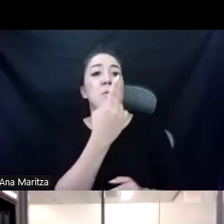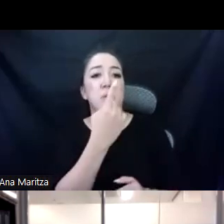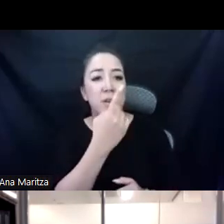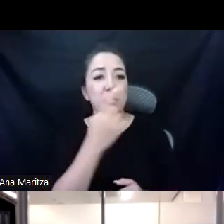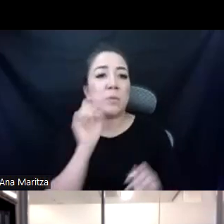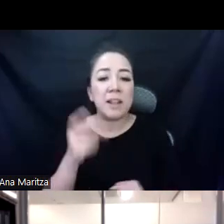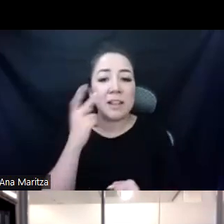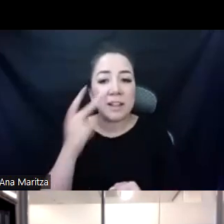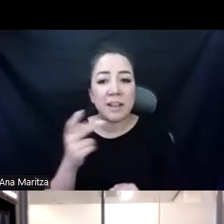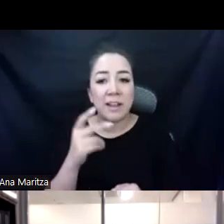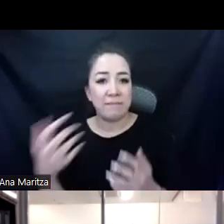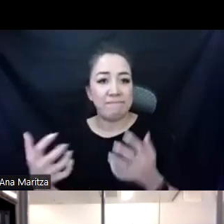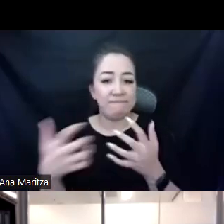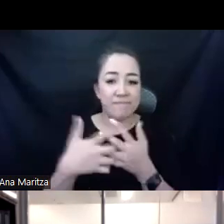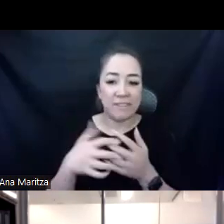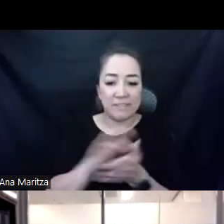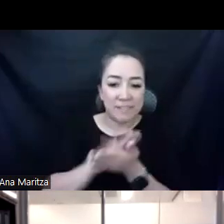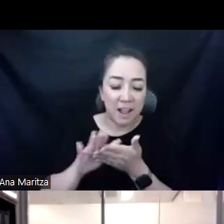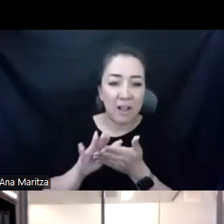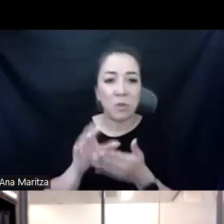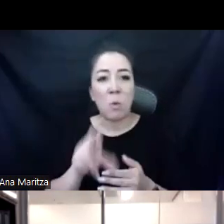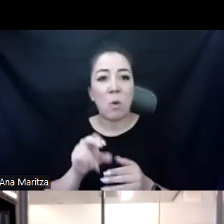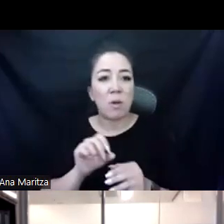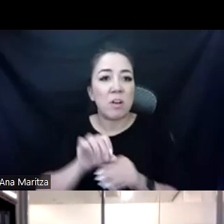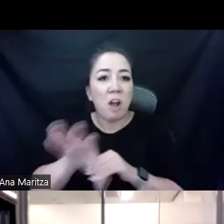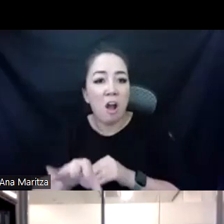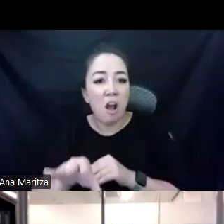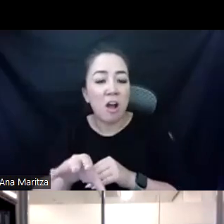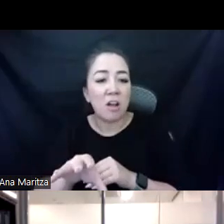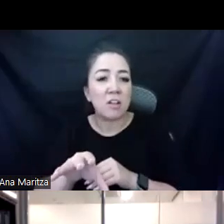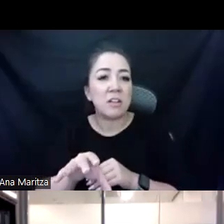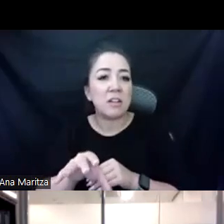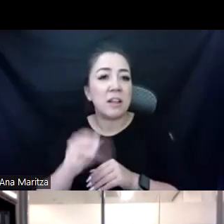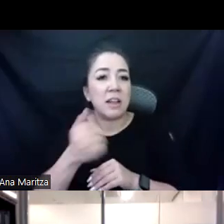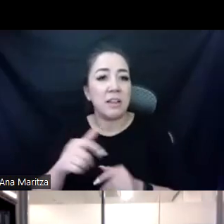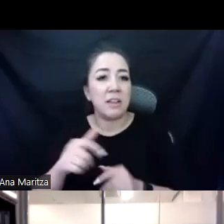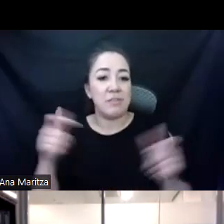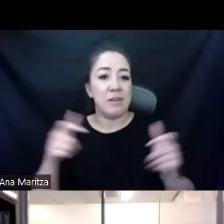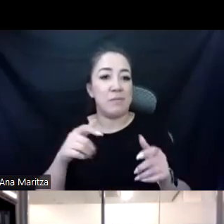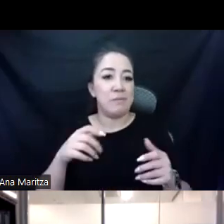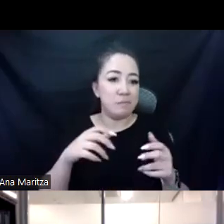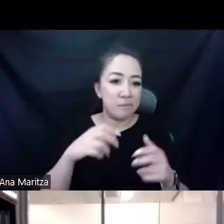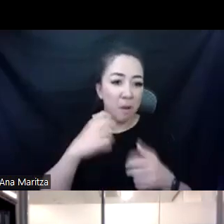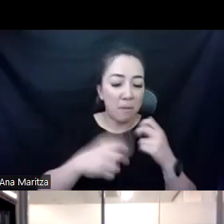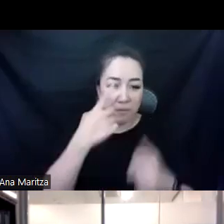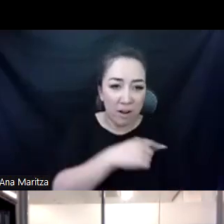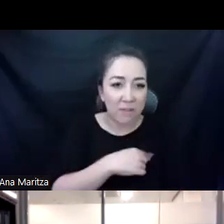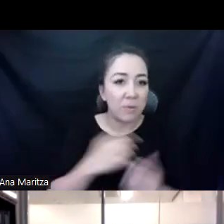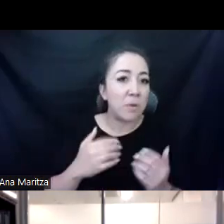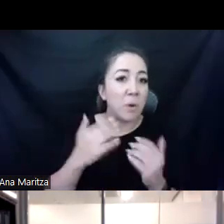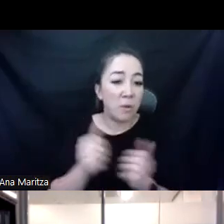see whether that fits neatly and whether that's going to cause any great problems for us if we go ahead with that